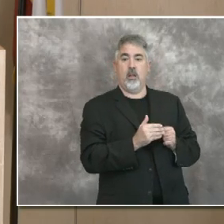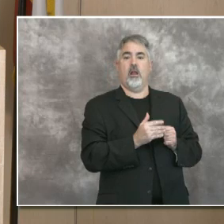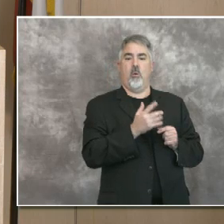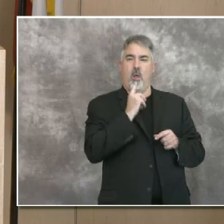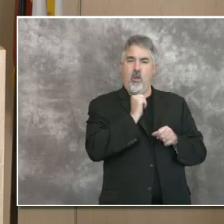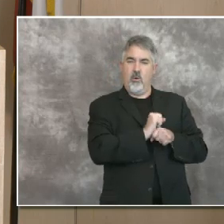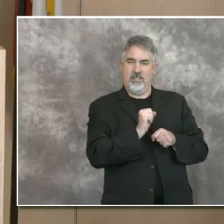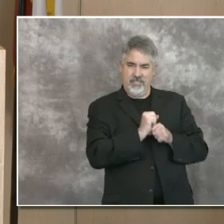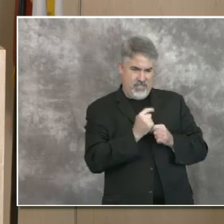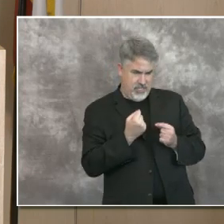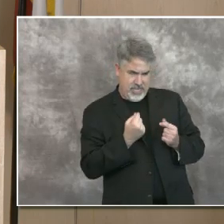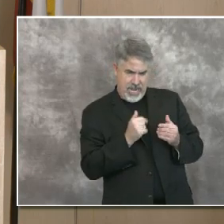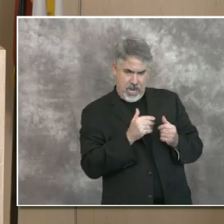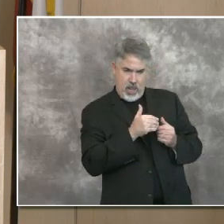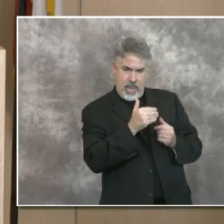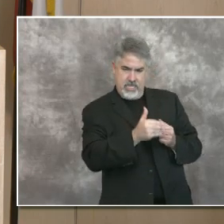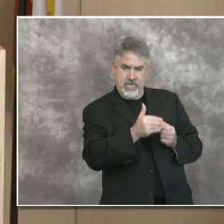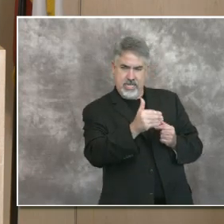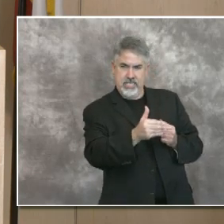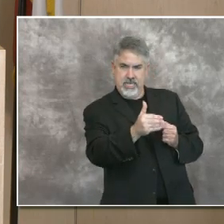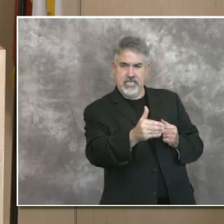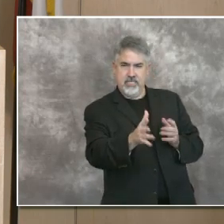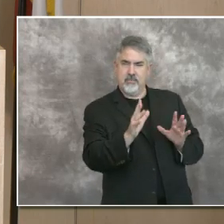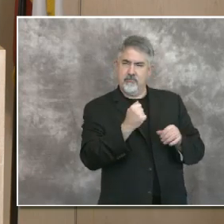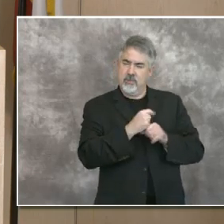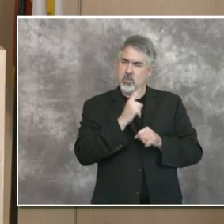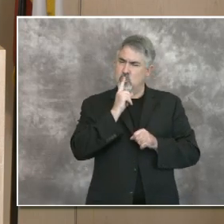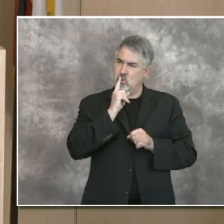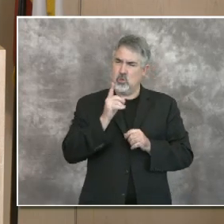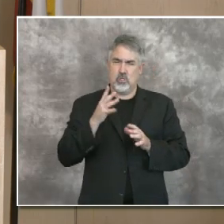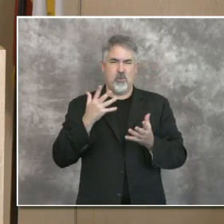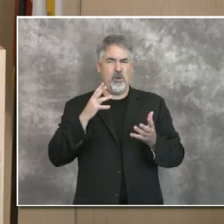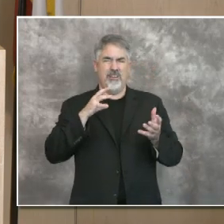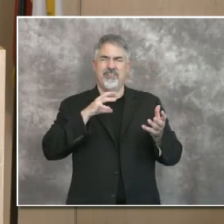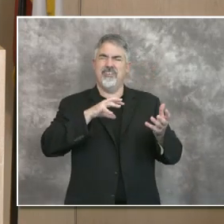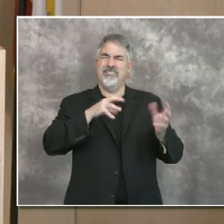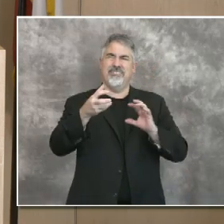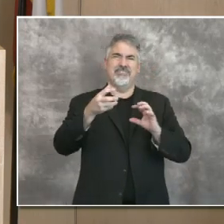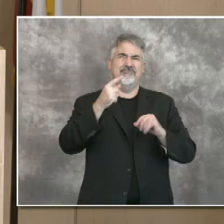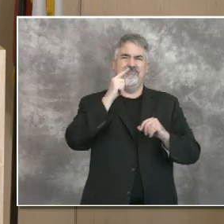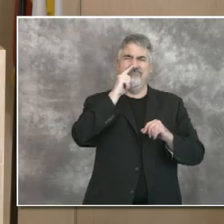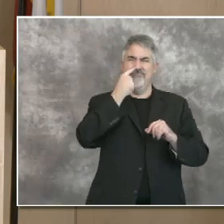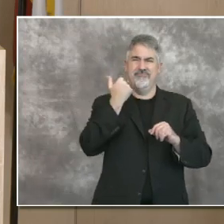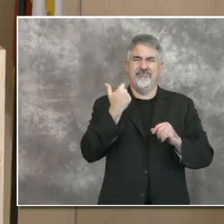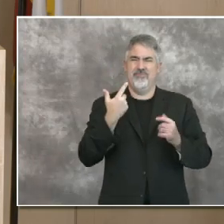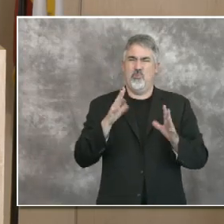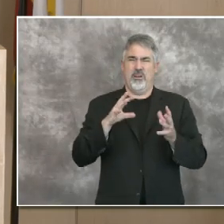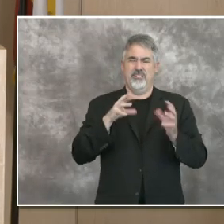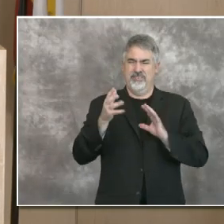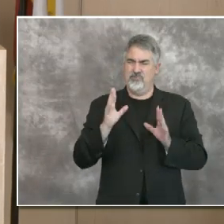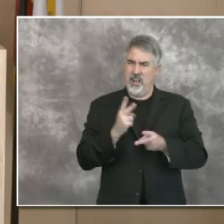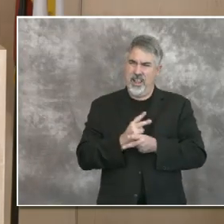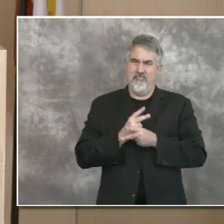So everything does hinge on the governor's guidance and directive. Thank you.